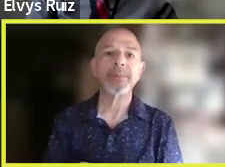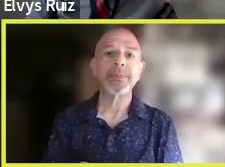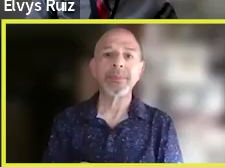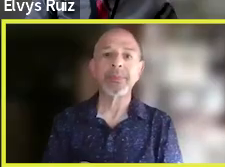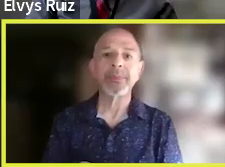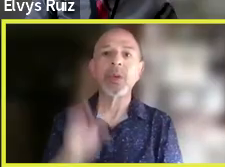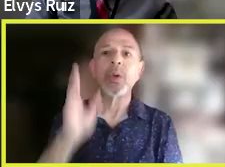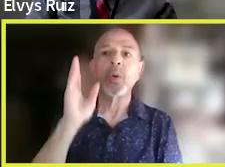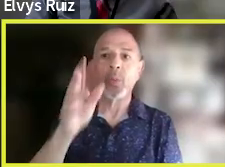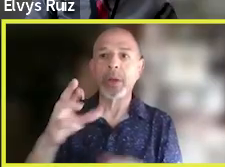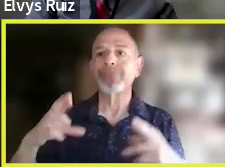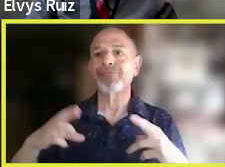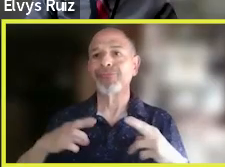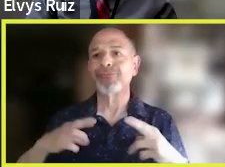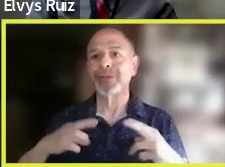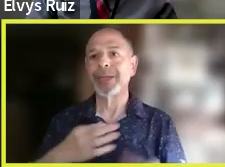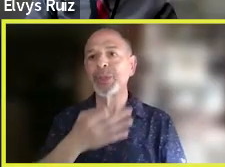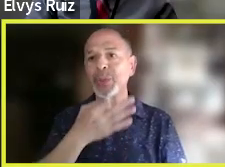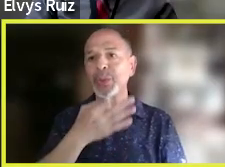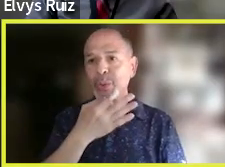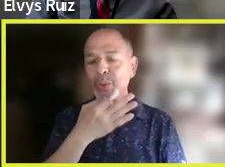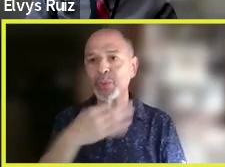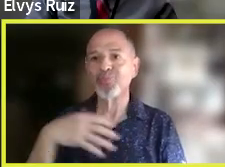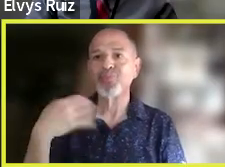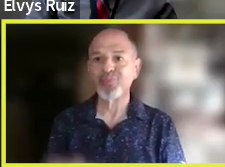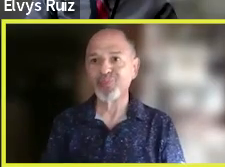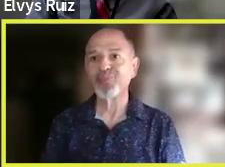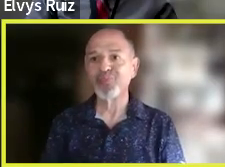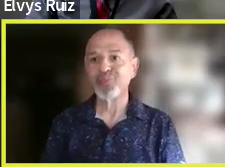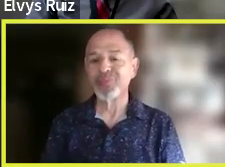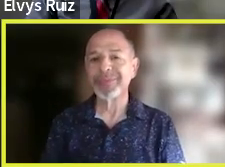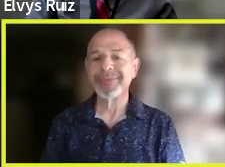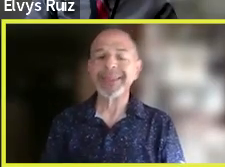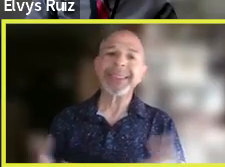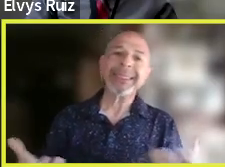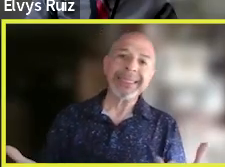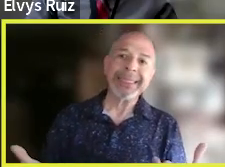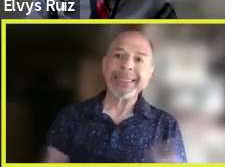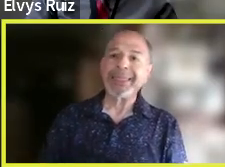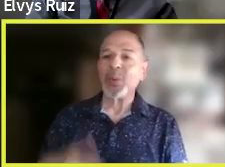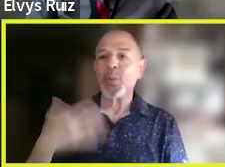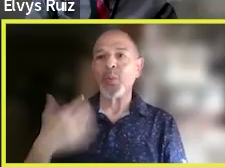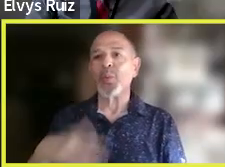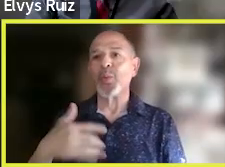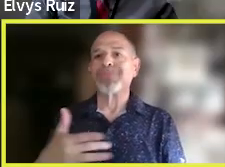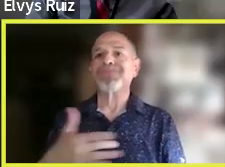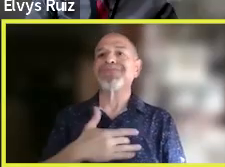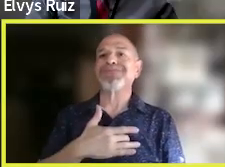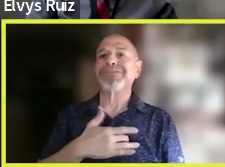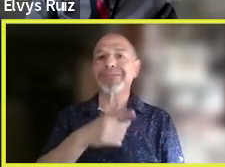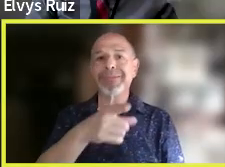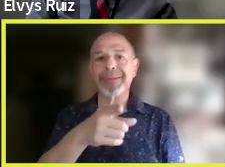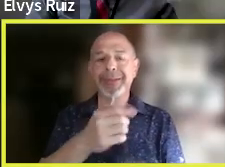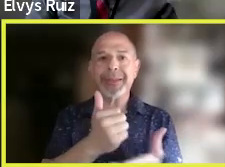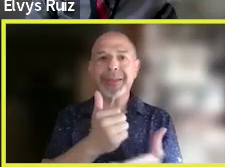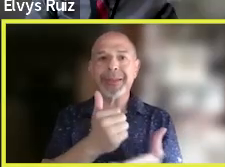be retiring. So I just want to say, I can't say enough about how much of an impact Sue